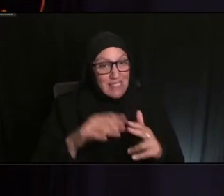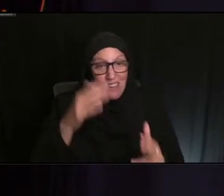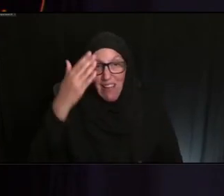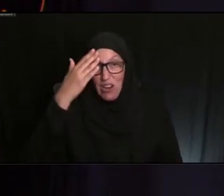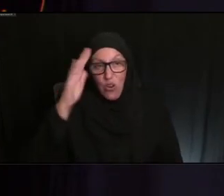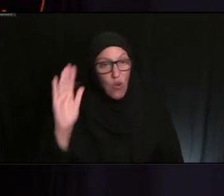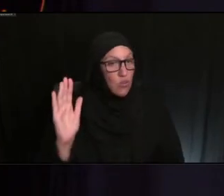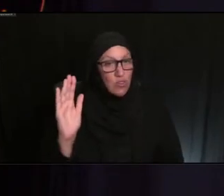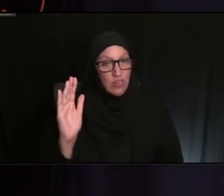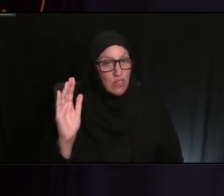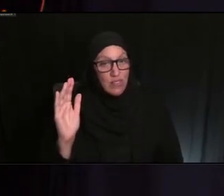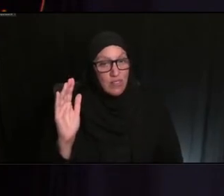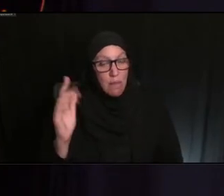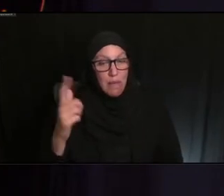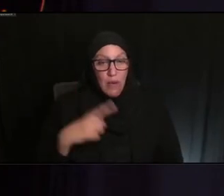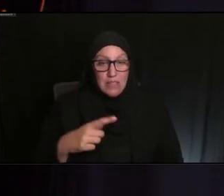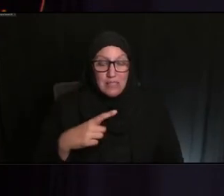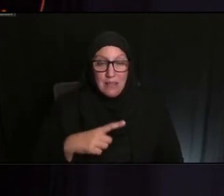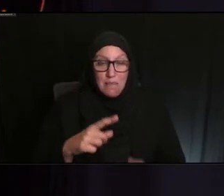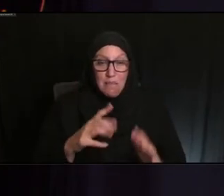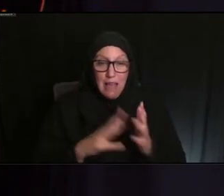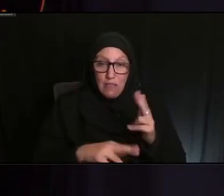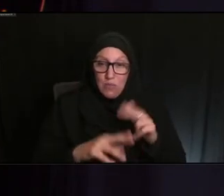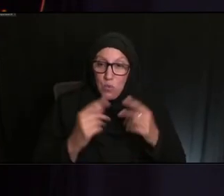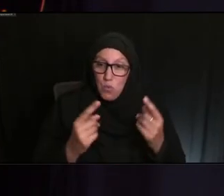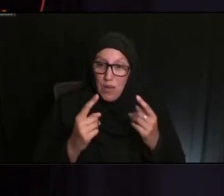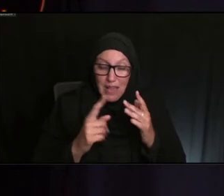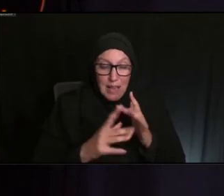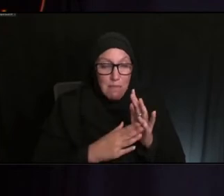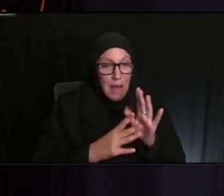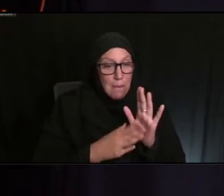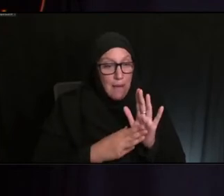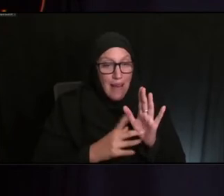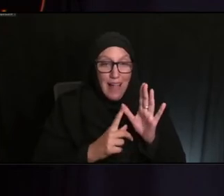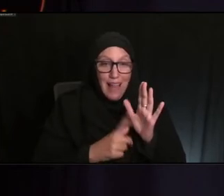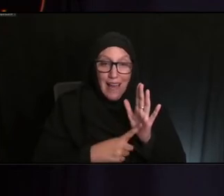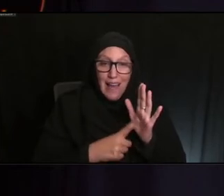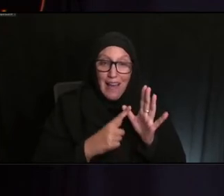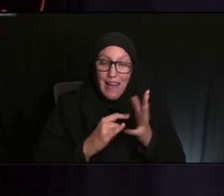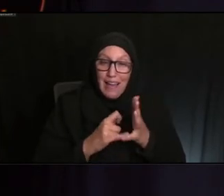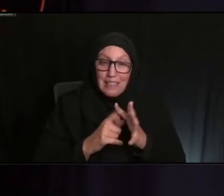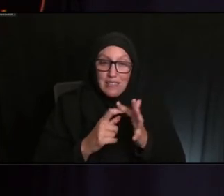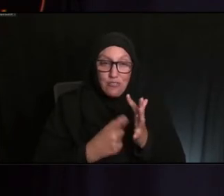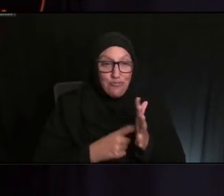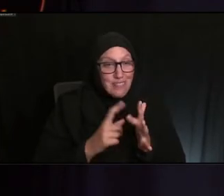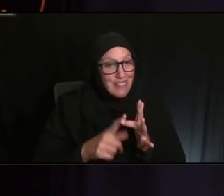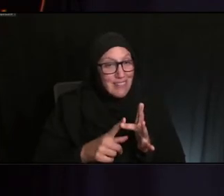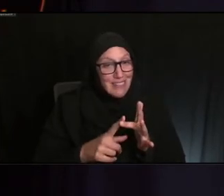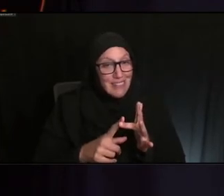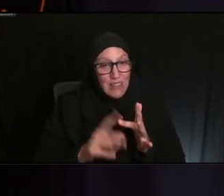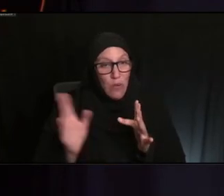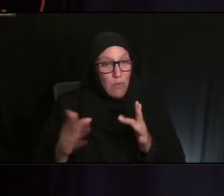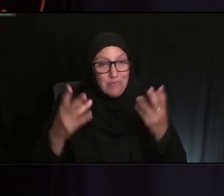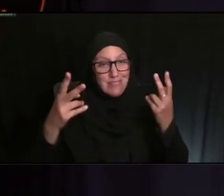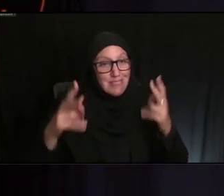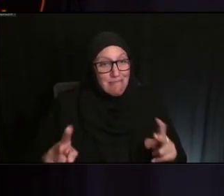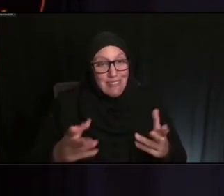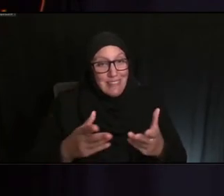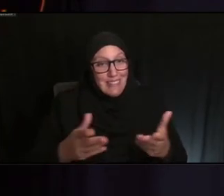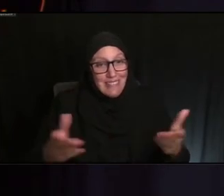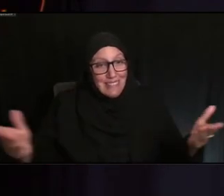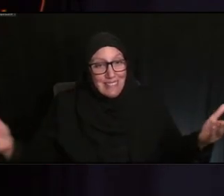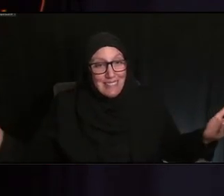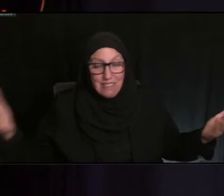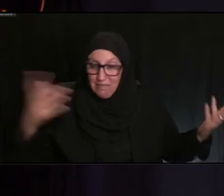Imam al-Askari alayhi salam and Sayyid al-Narjis. They've passed from the earth. It's not someone that's around.